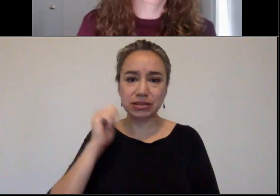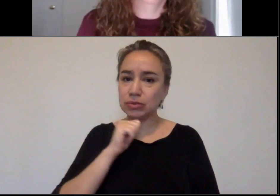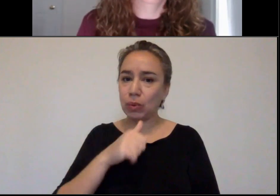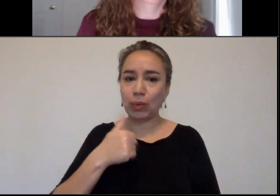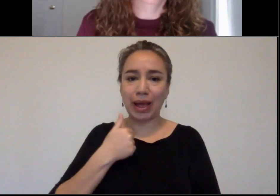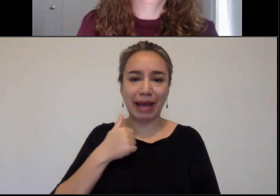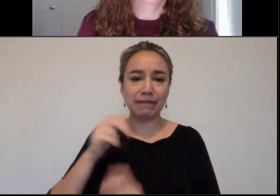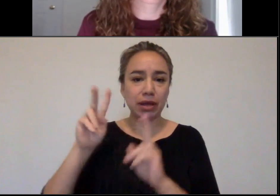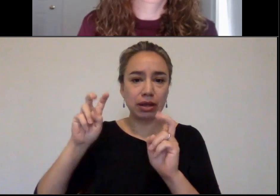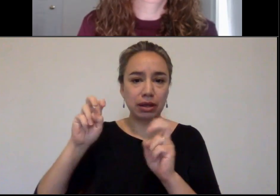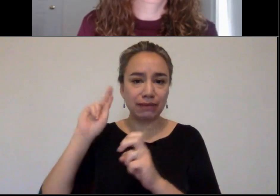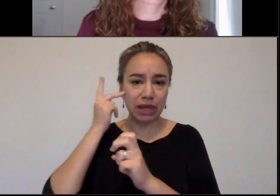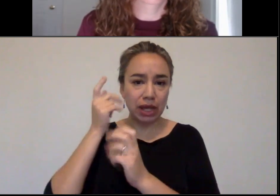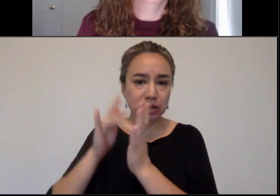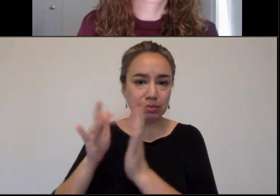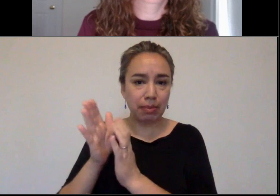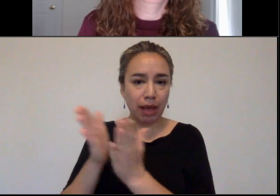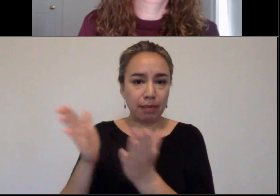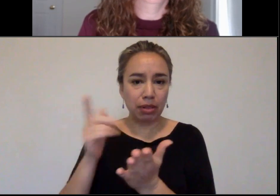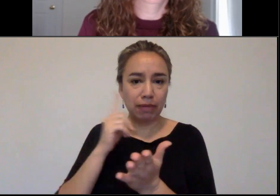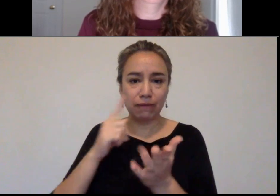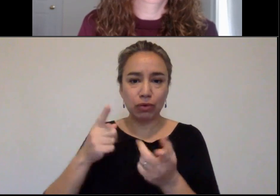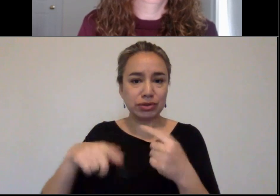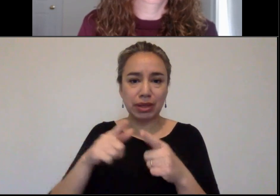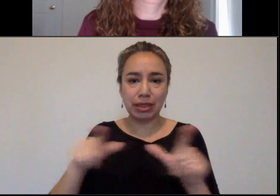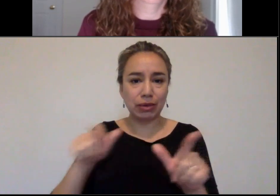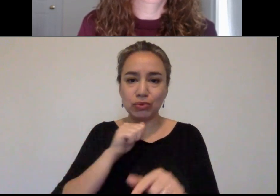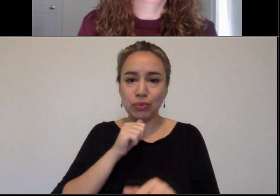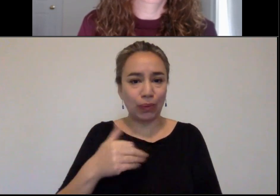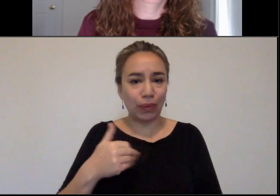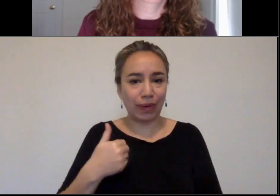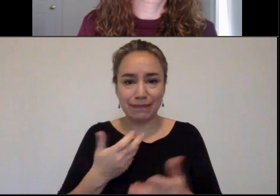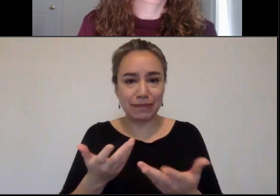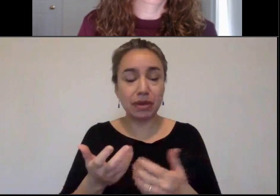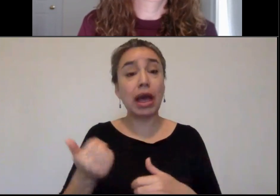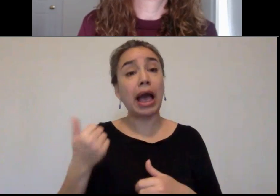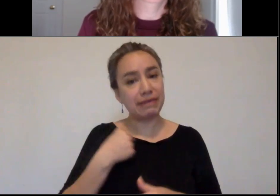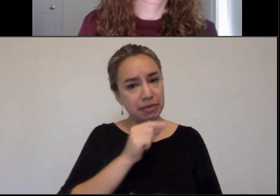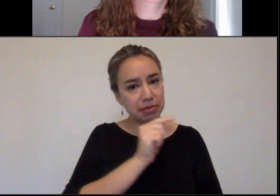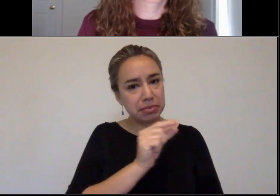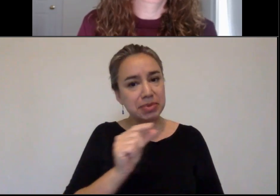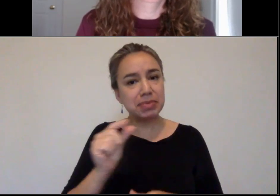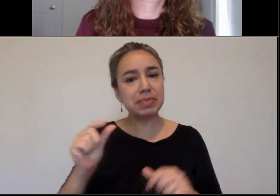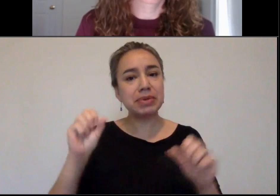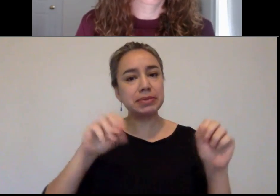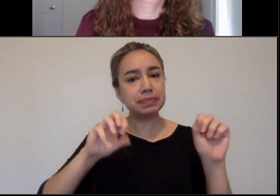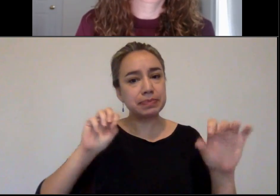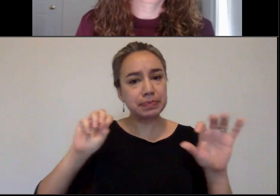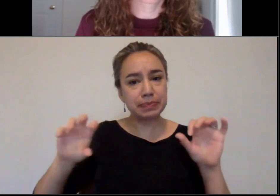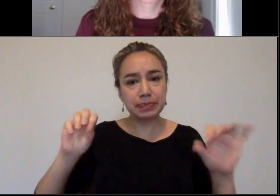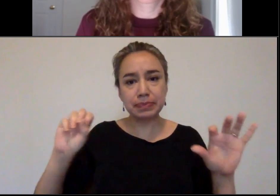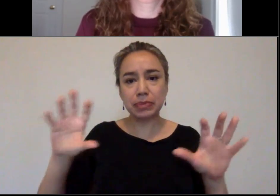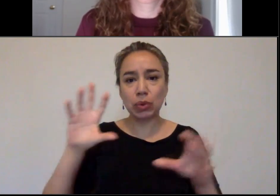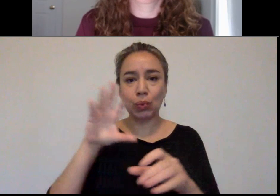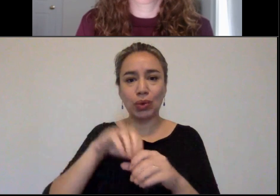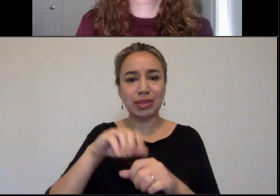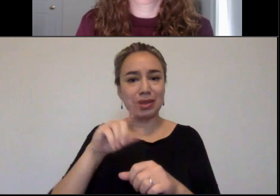Bible for sign languages. There's lots of bits and pieces scattered throughout the literature, and that's something